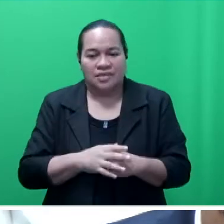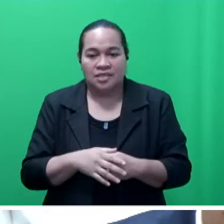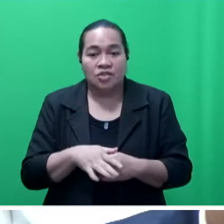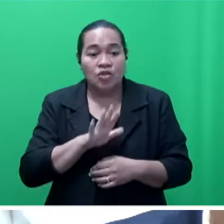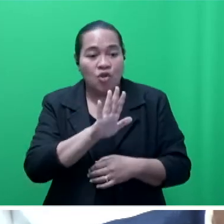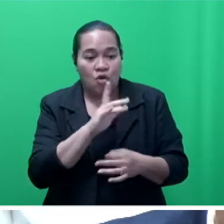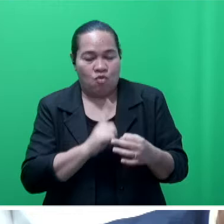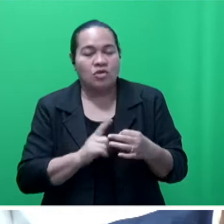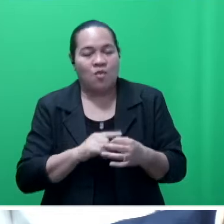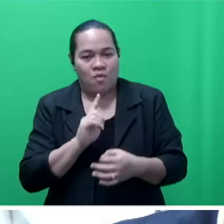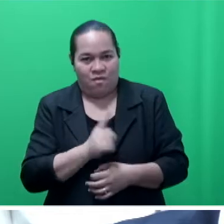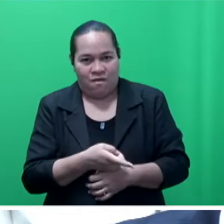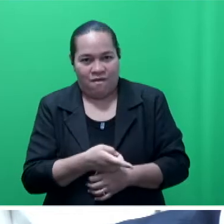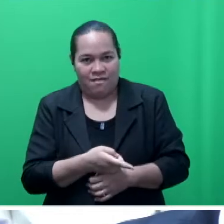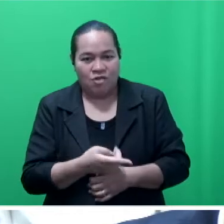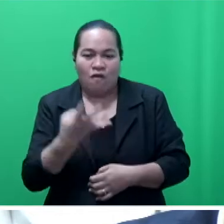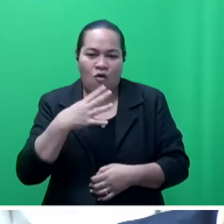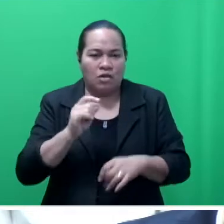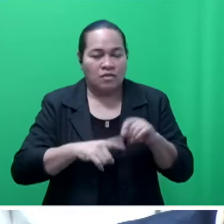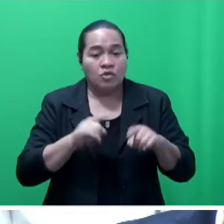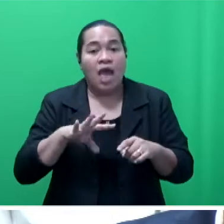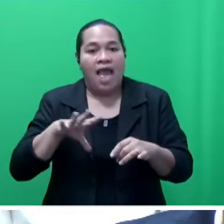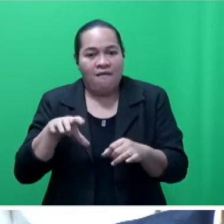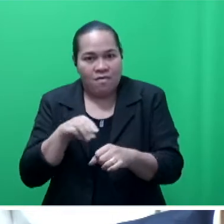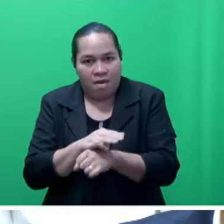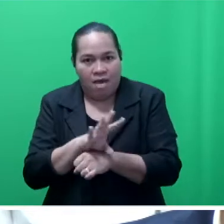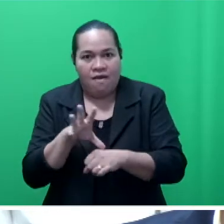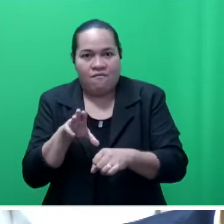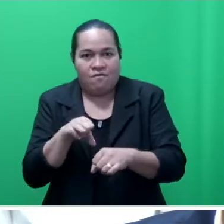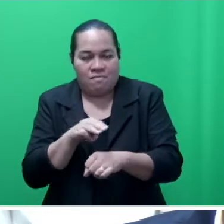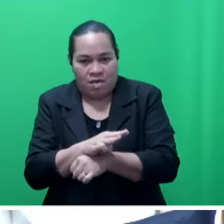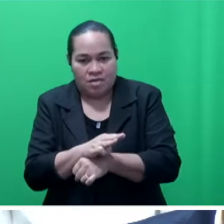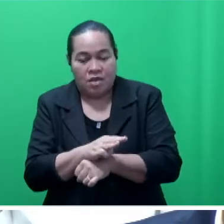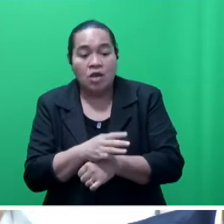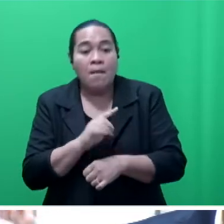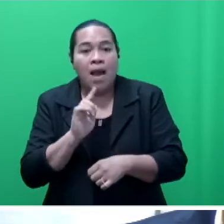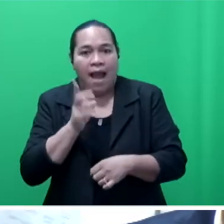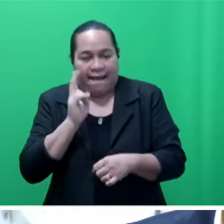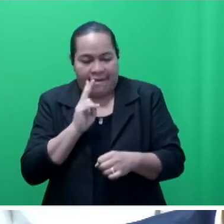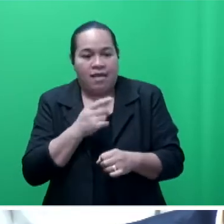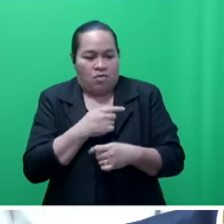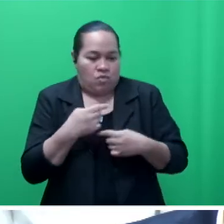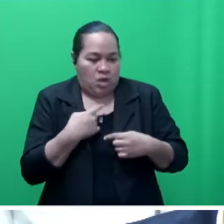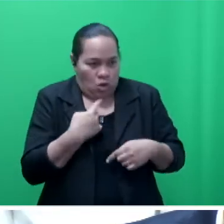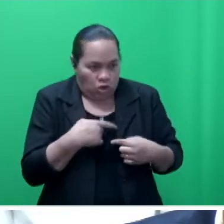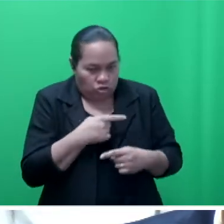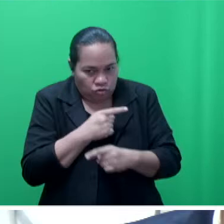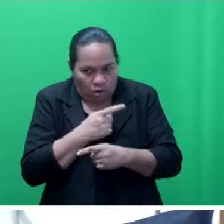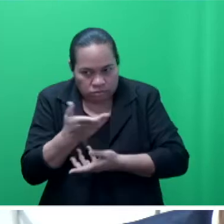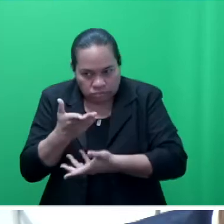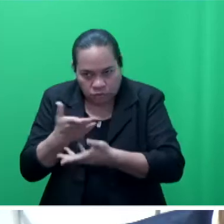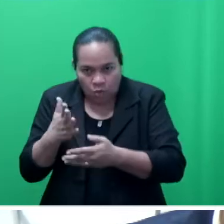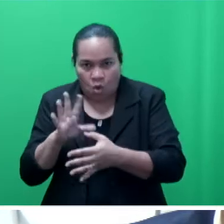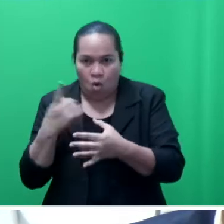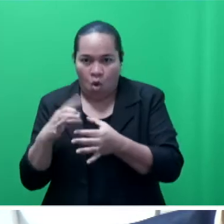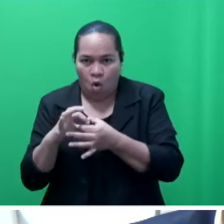question, that are being done on a month-to-month basis whilst we actually are renegotiating the tenancy agreement to put in clauses that are